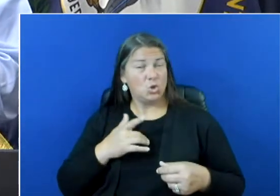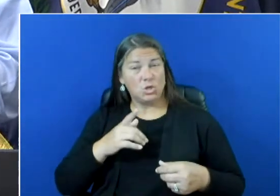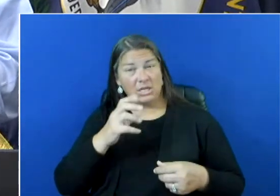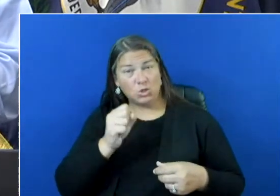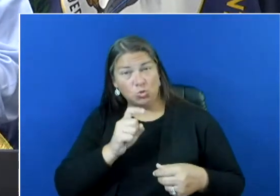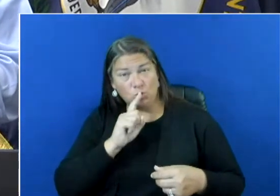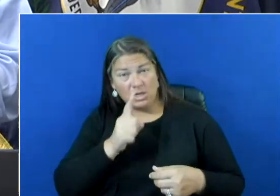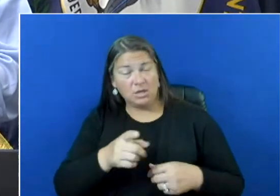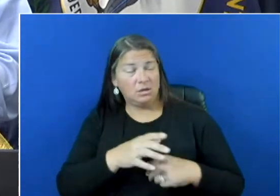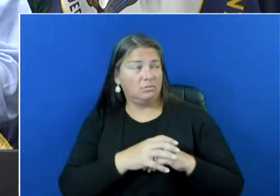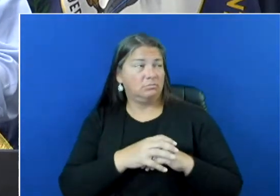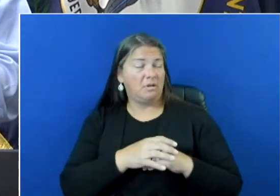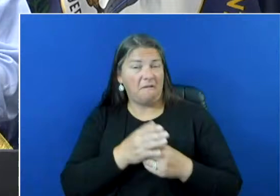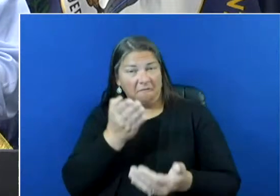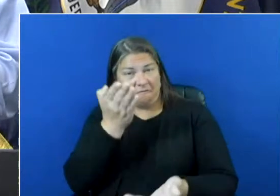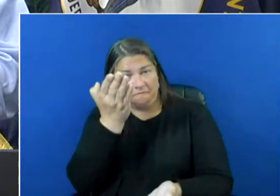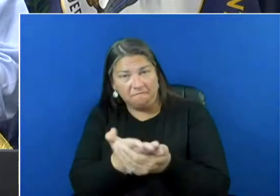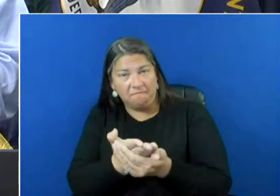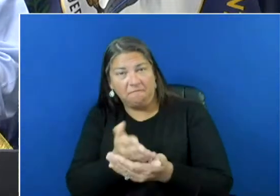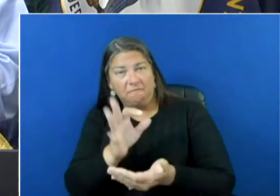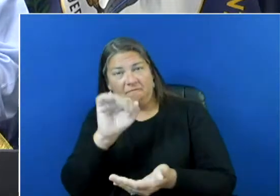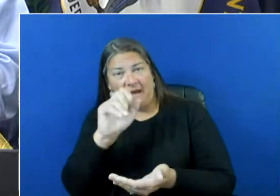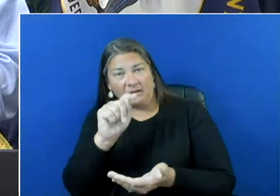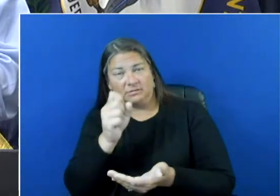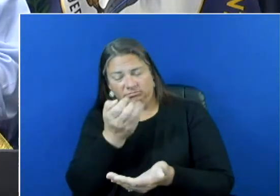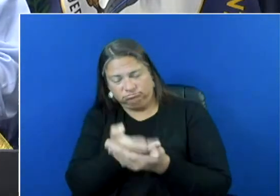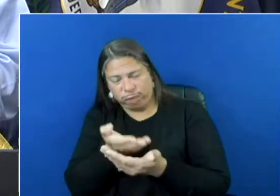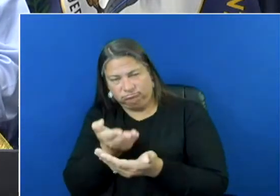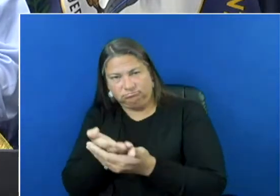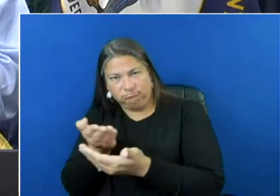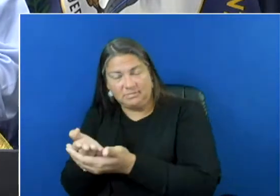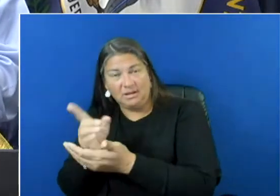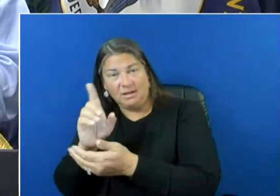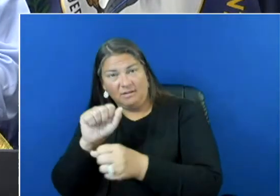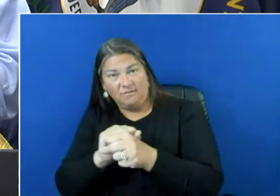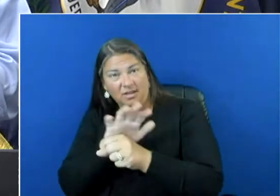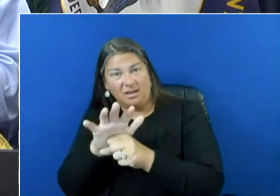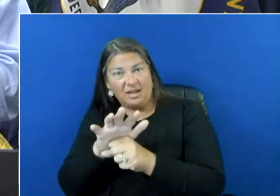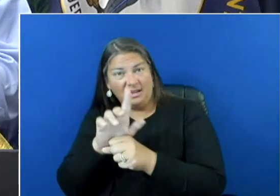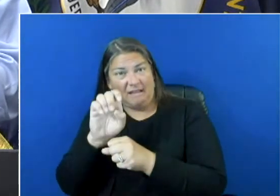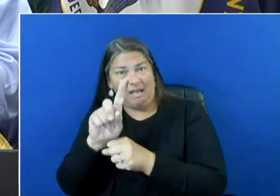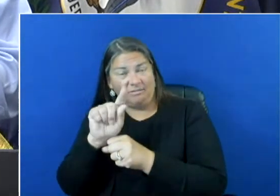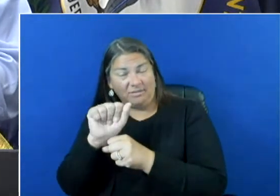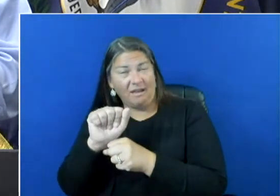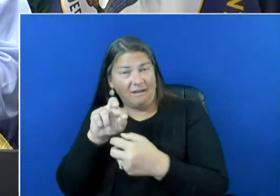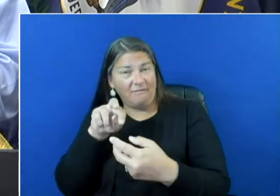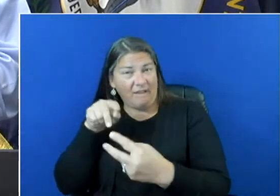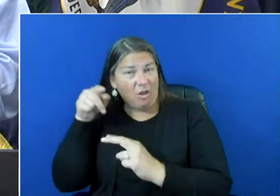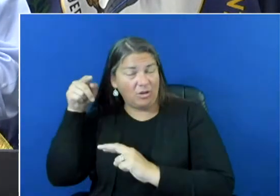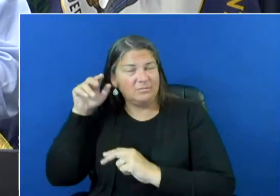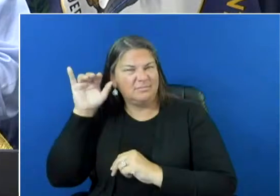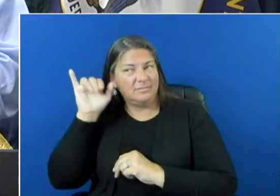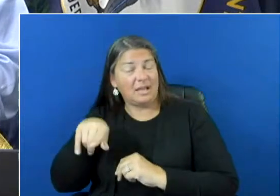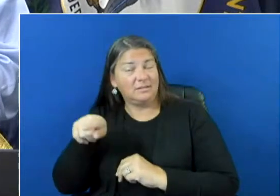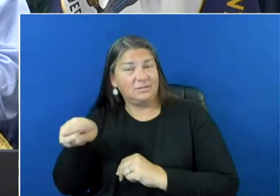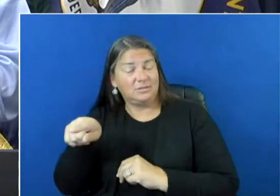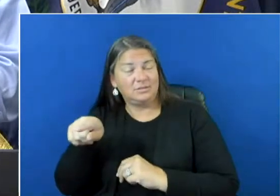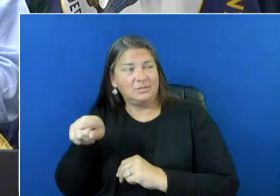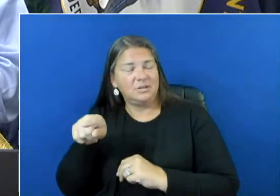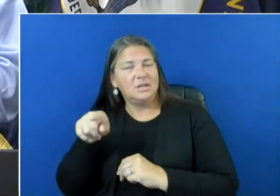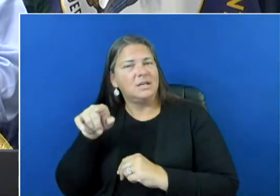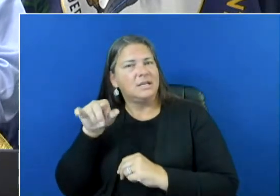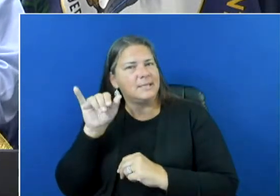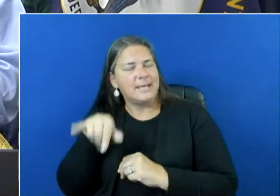information about the dangers of the Delta variant is the number one thing that can and will incentivize